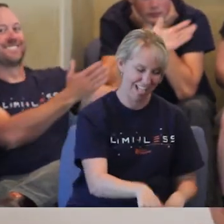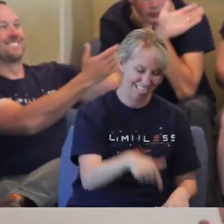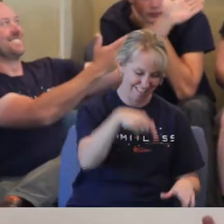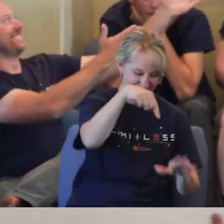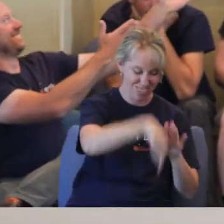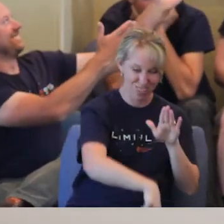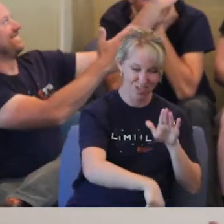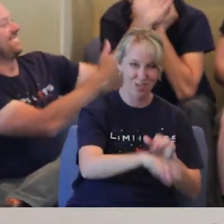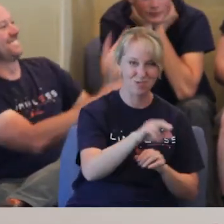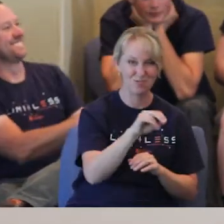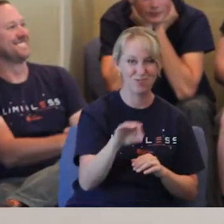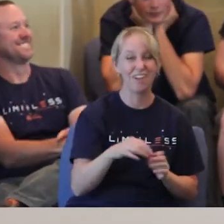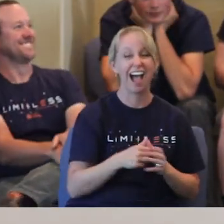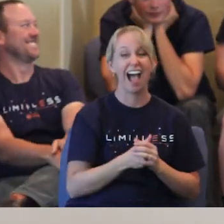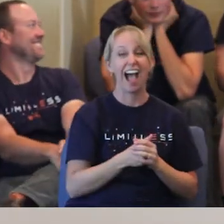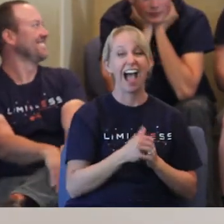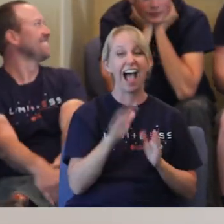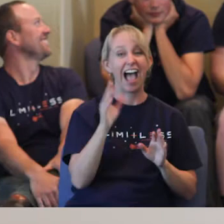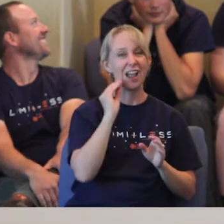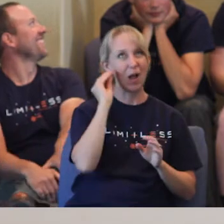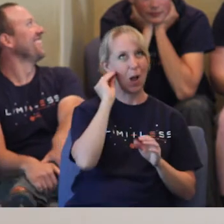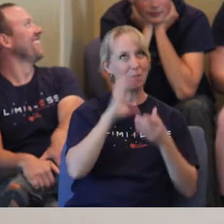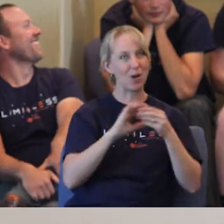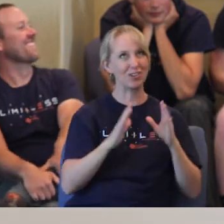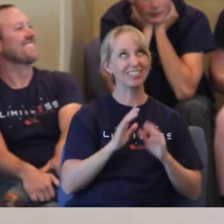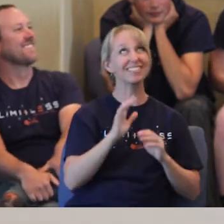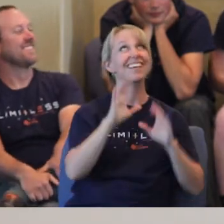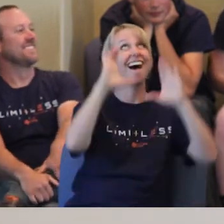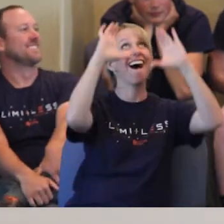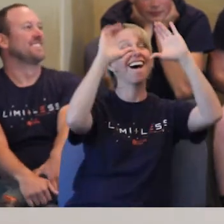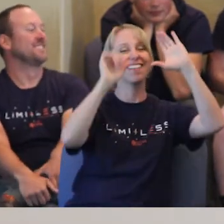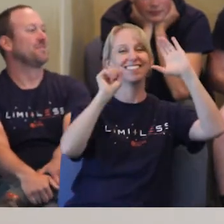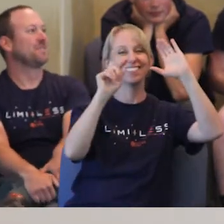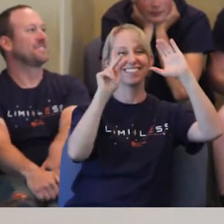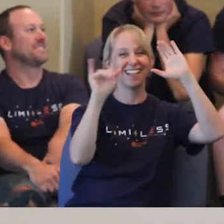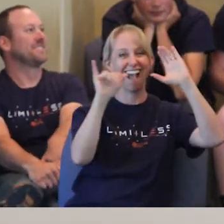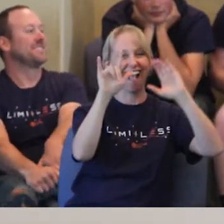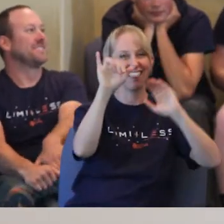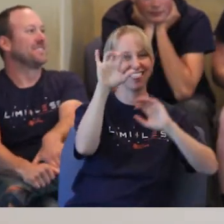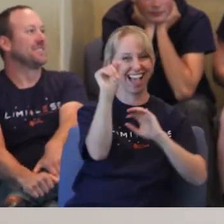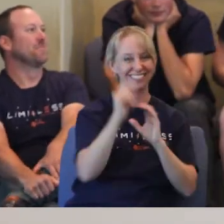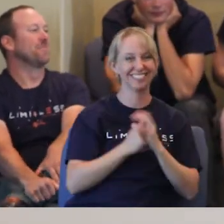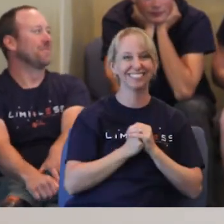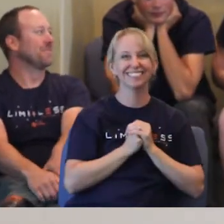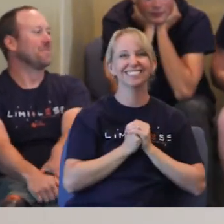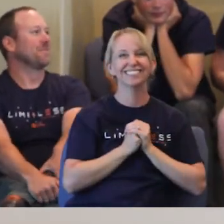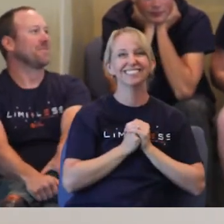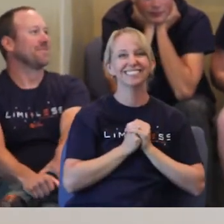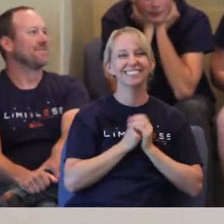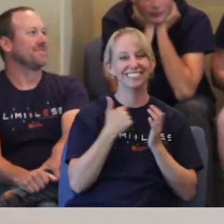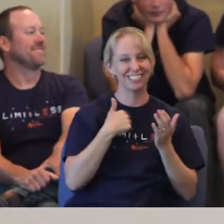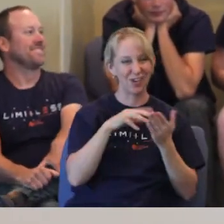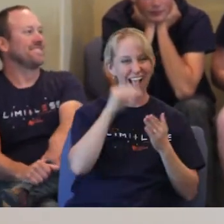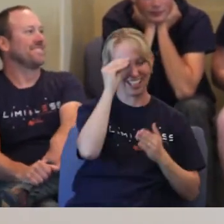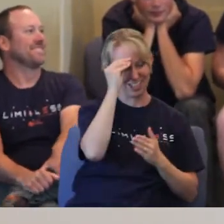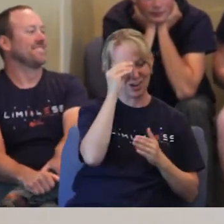as we joked all week. So I learned when Ryan says something, you should probably listen to